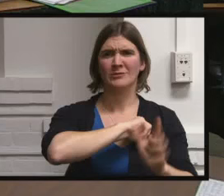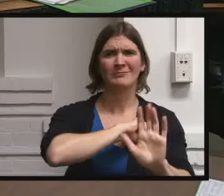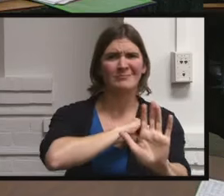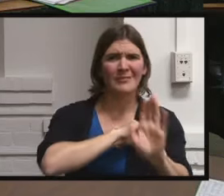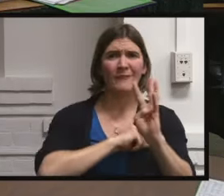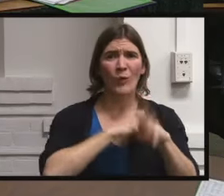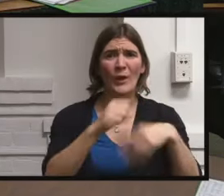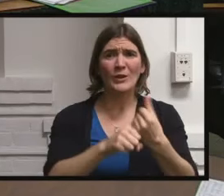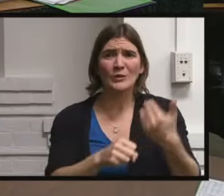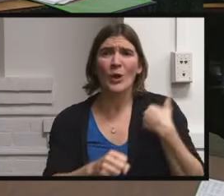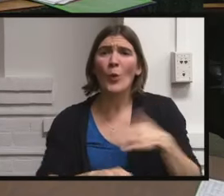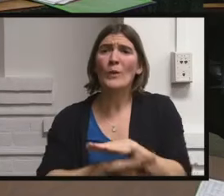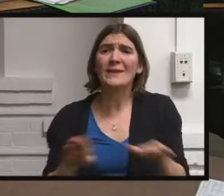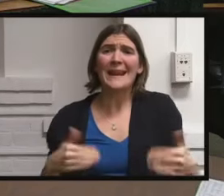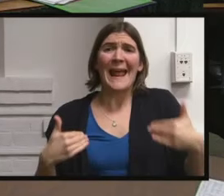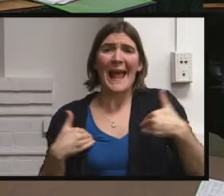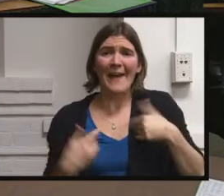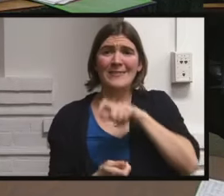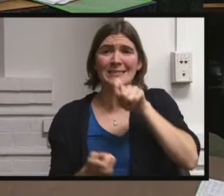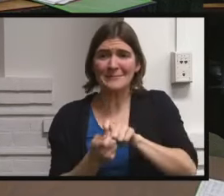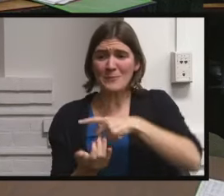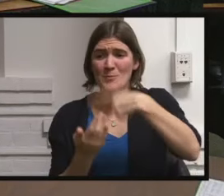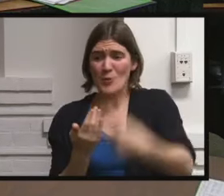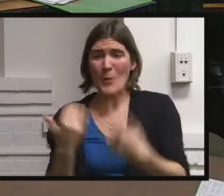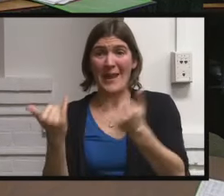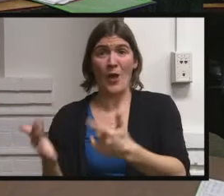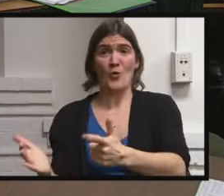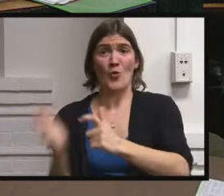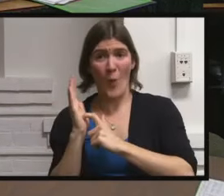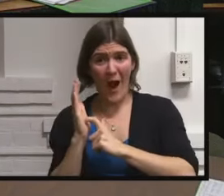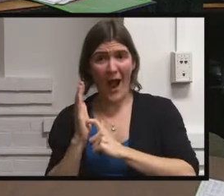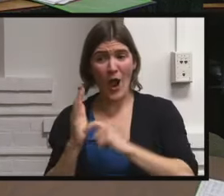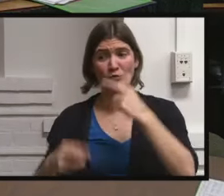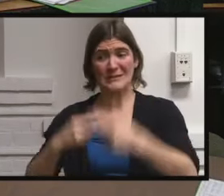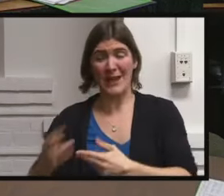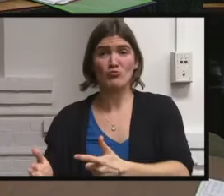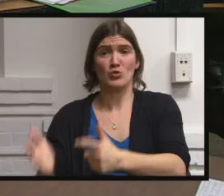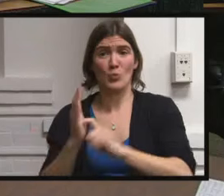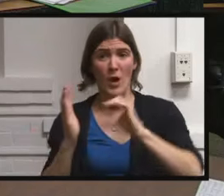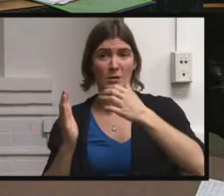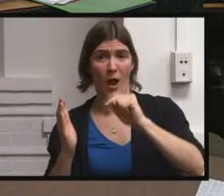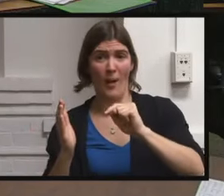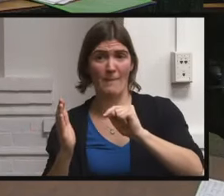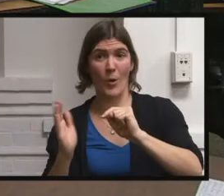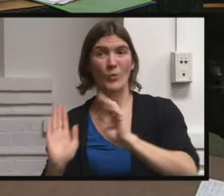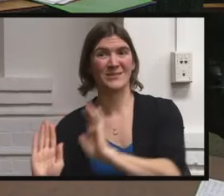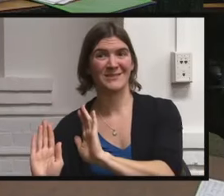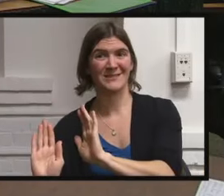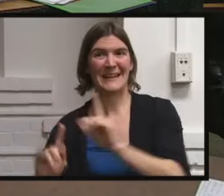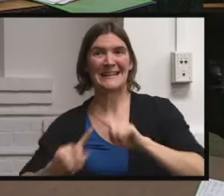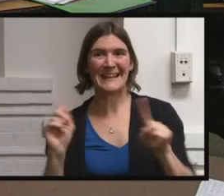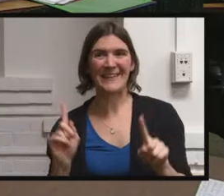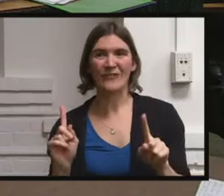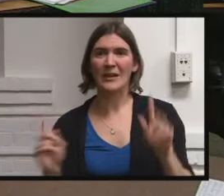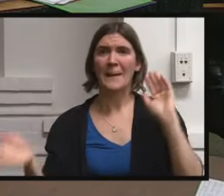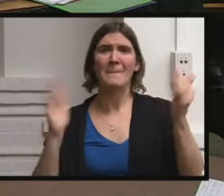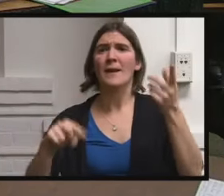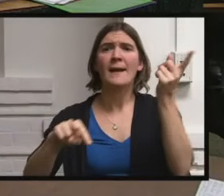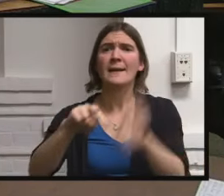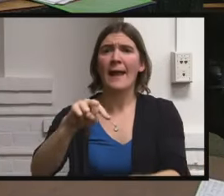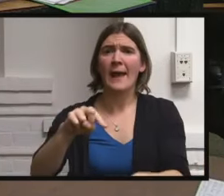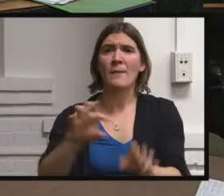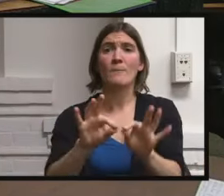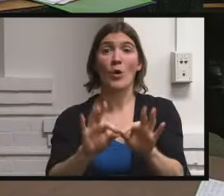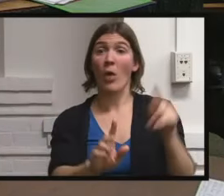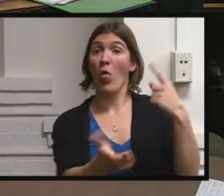because 4 years ago we didn't have the curbside mandatory recycling. It wasn't paid for. So to me, I just ask that when you talk